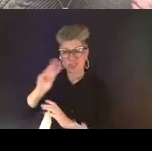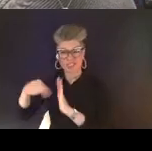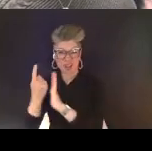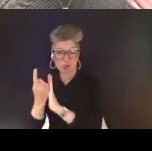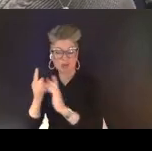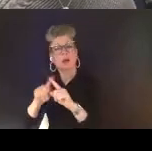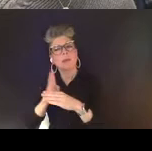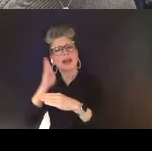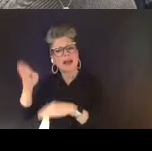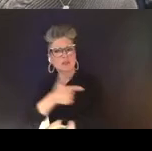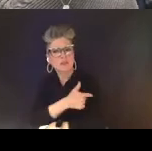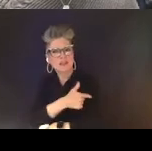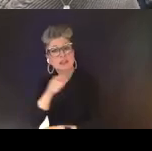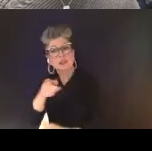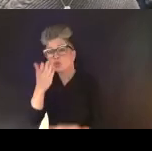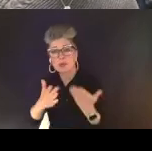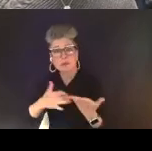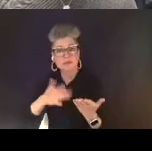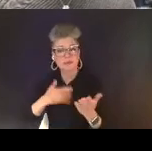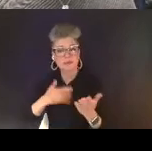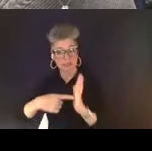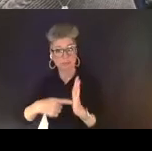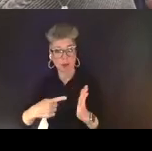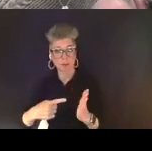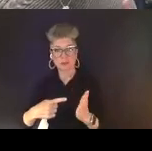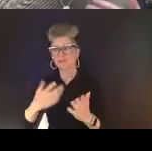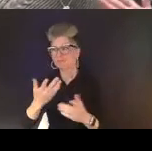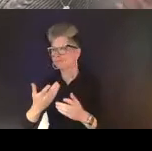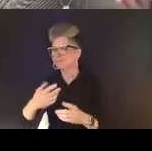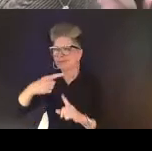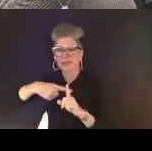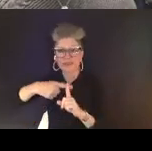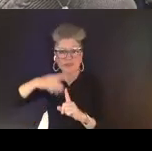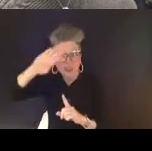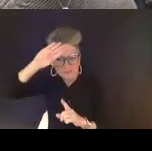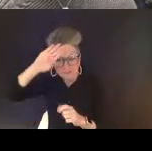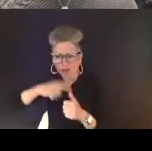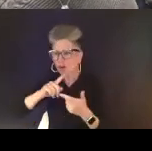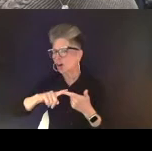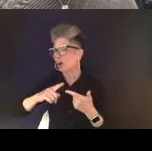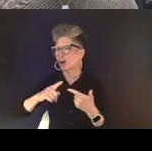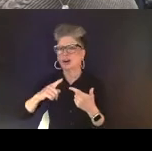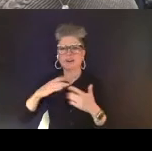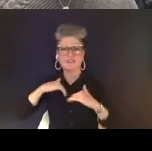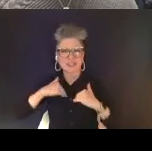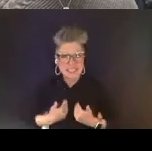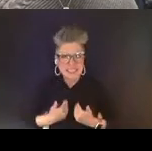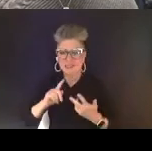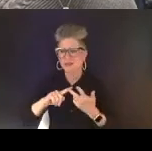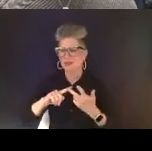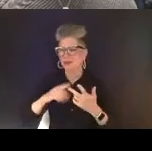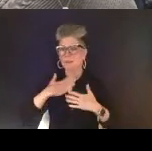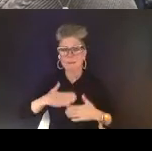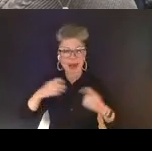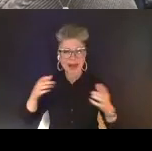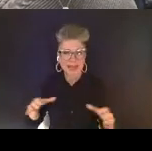may feel symptoms that includes low-grade fever, fatigue, body aches, chills, very commonly